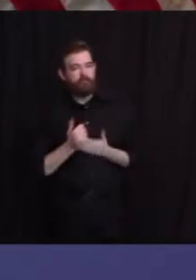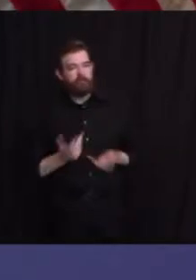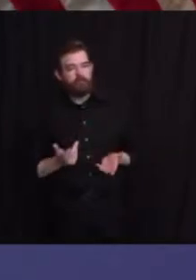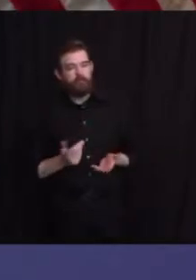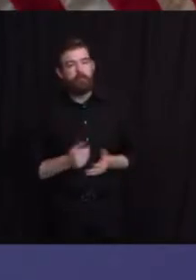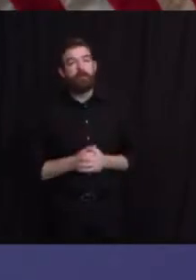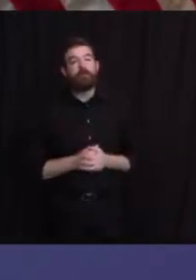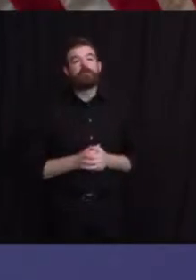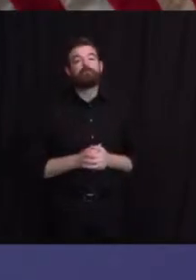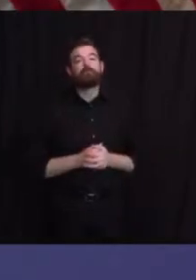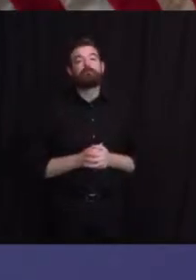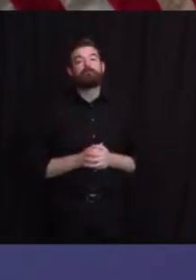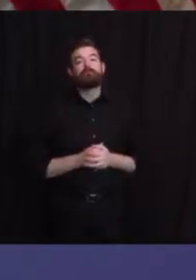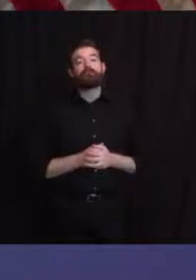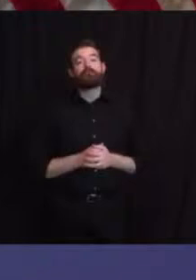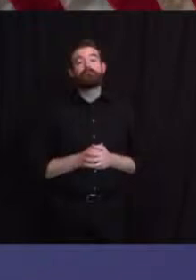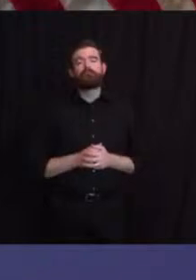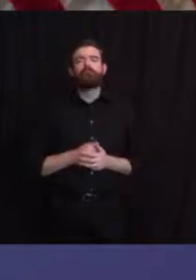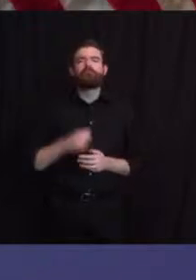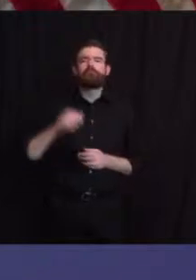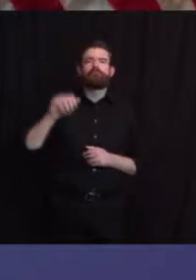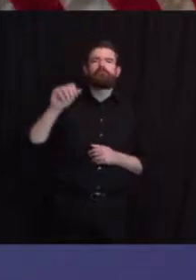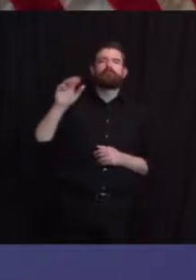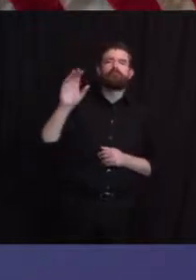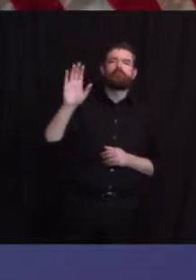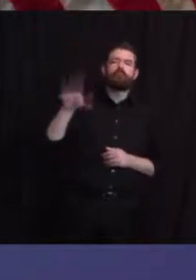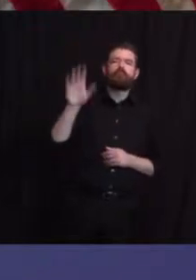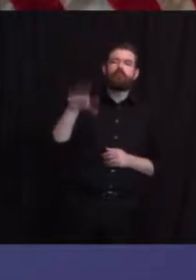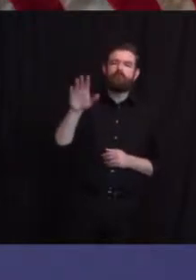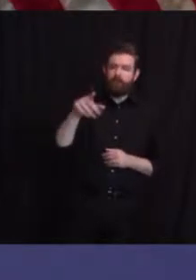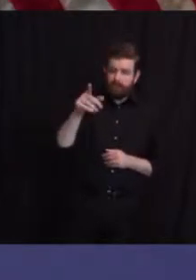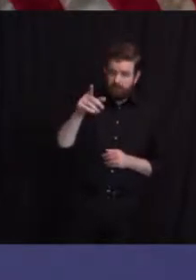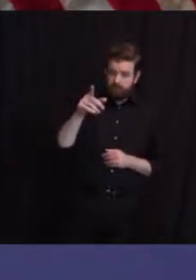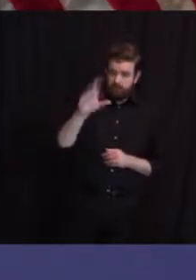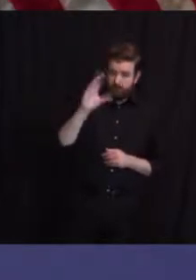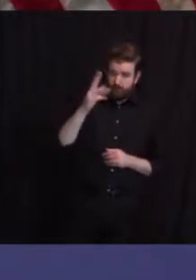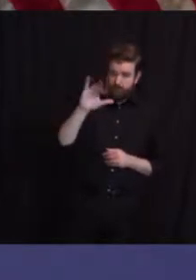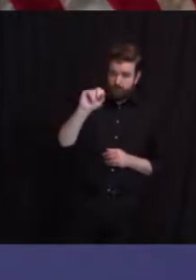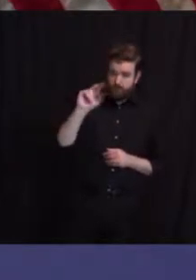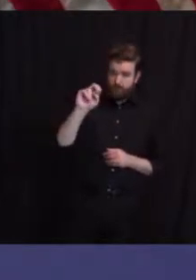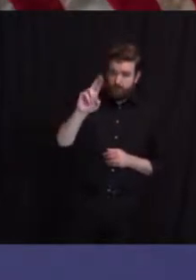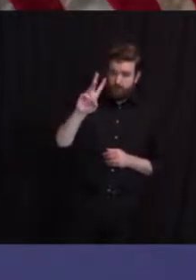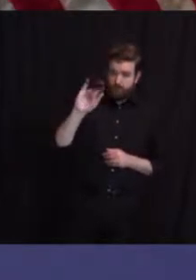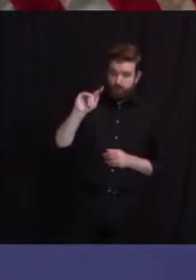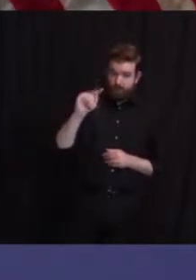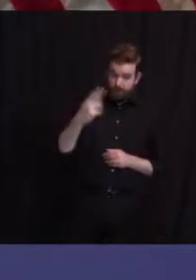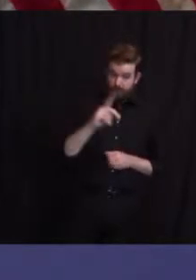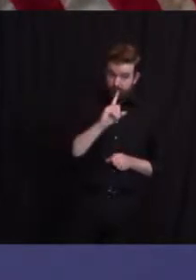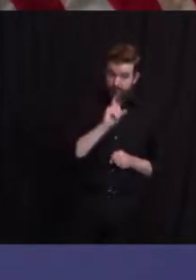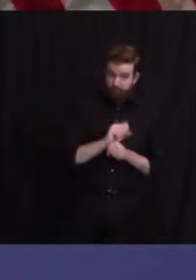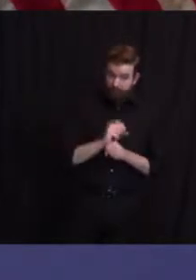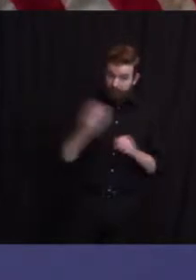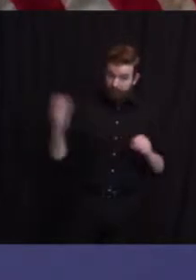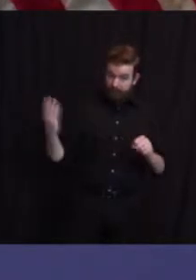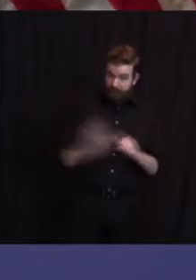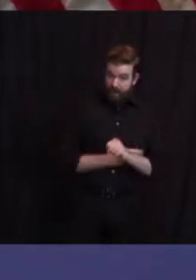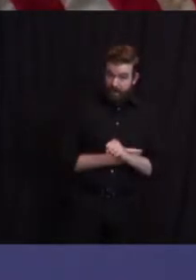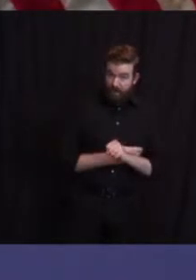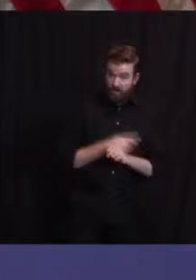further now? Do today's announcements include summer swim camps? And where are we on high school and college sports? I'm assuming that's not